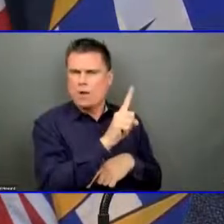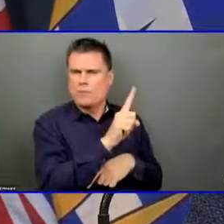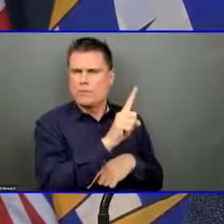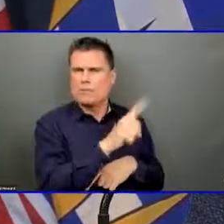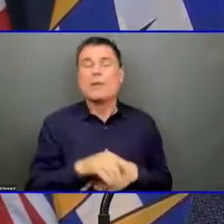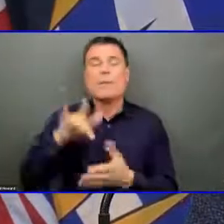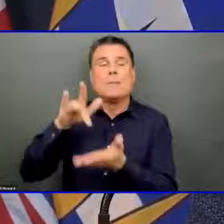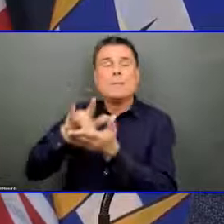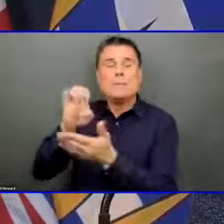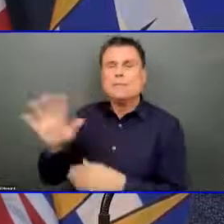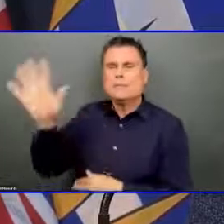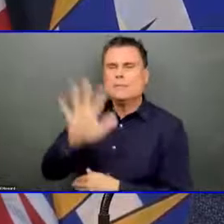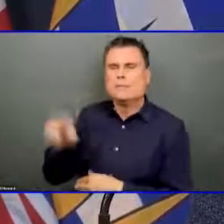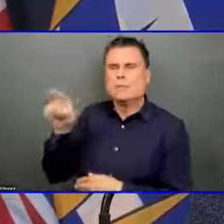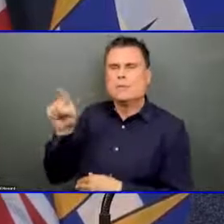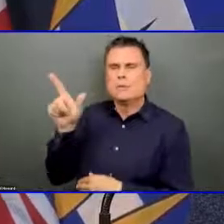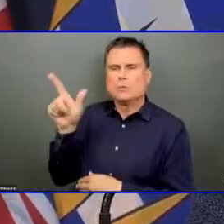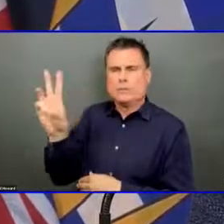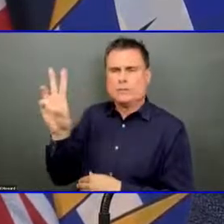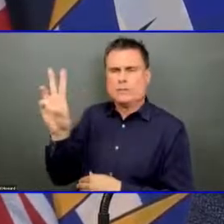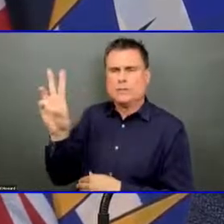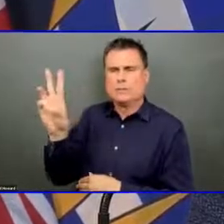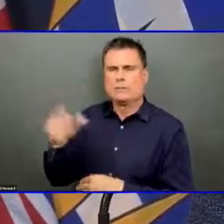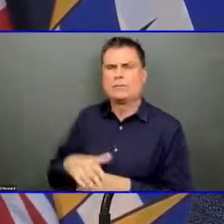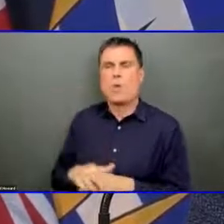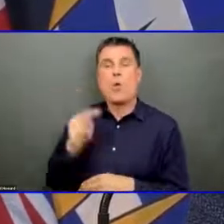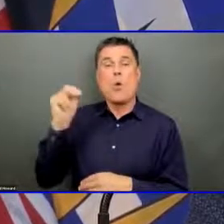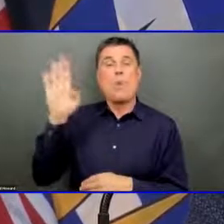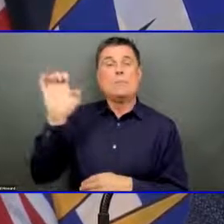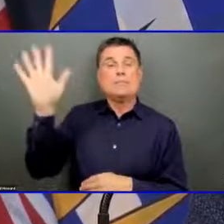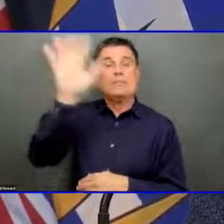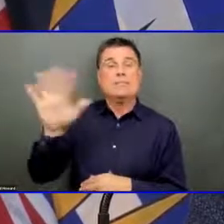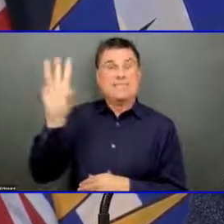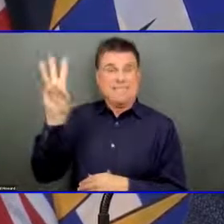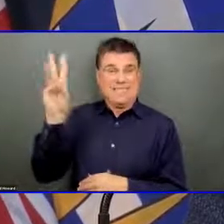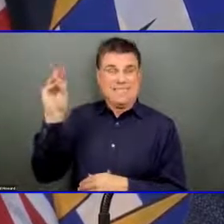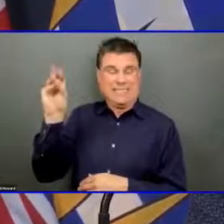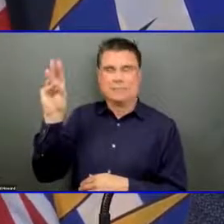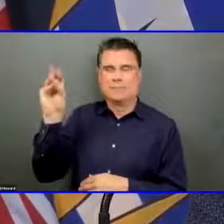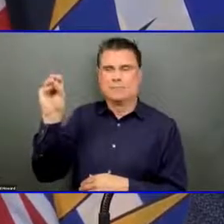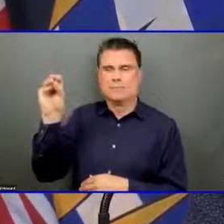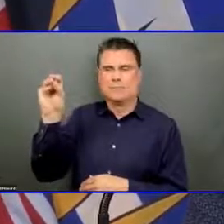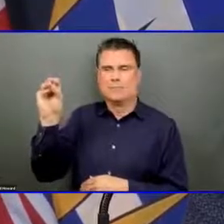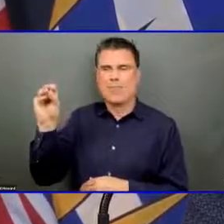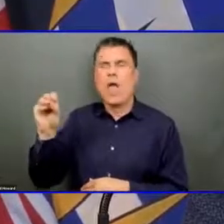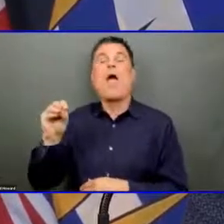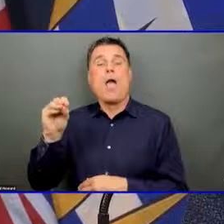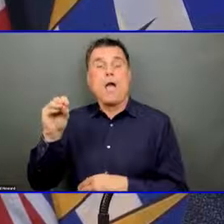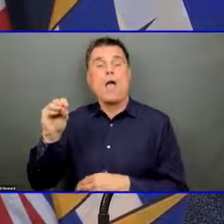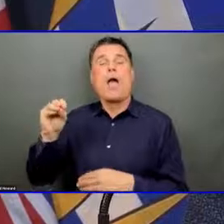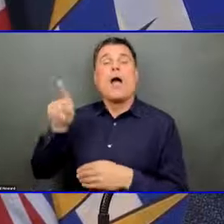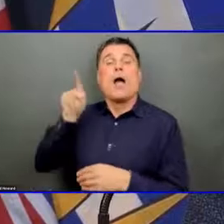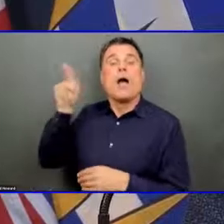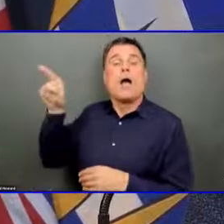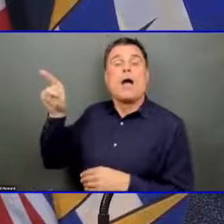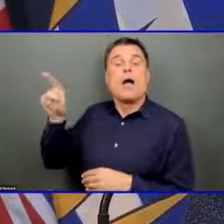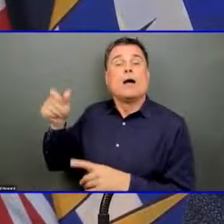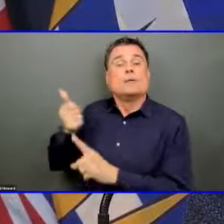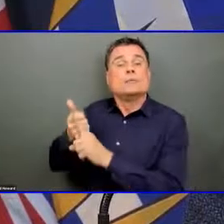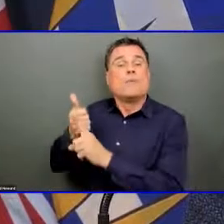60 people in Northern Health, and a new case in somebody who normally lives outside of Canada. So we now have